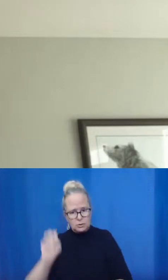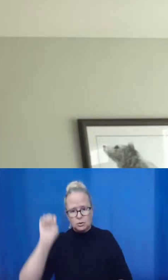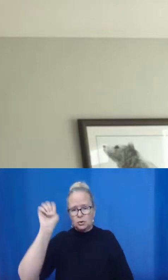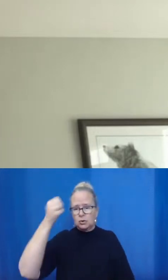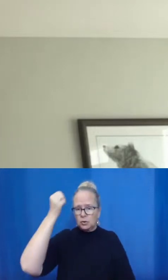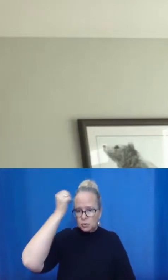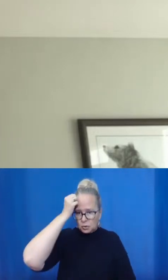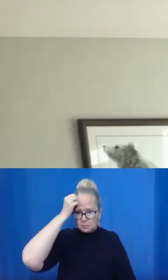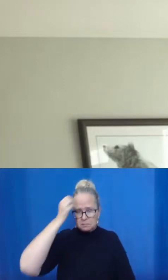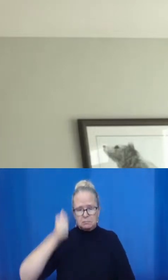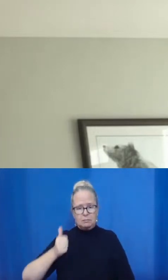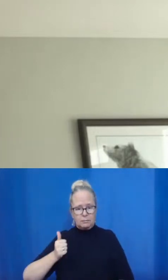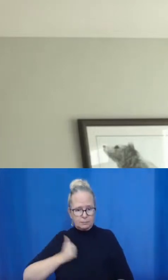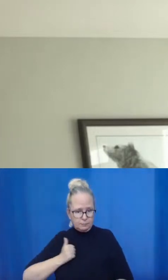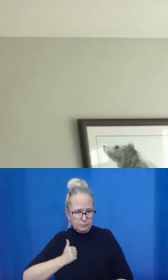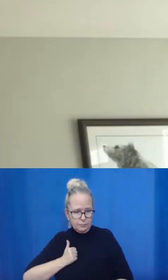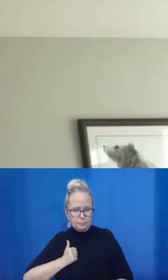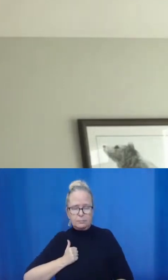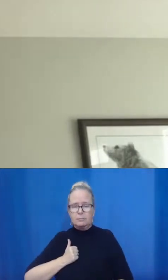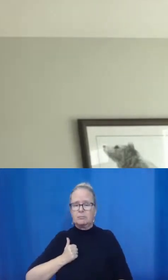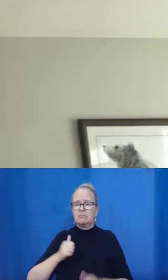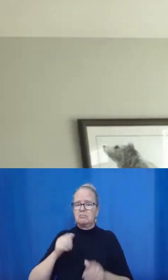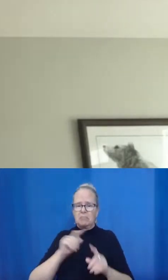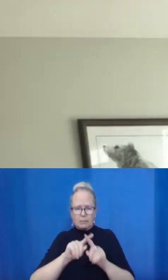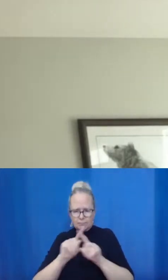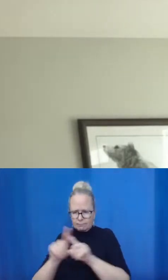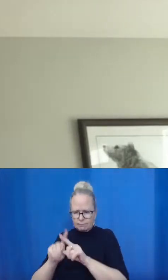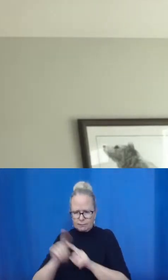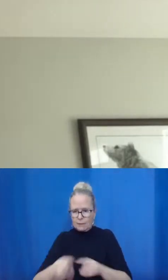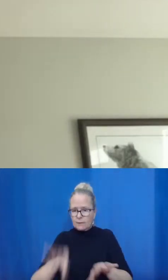studies reporting case fatality rate 60